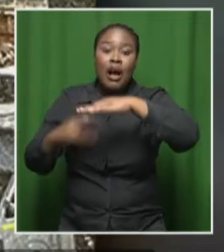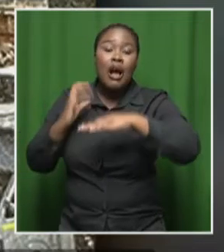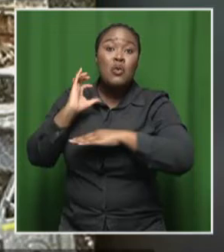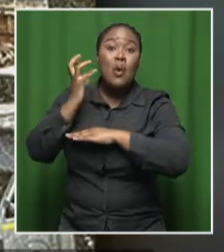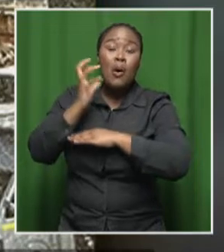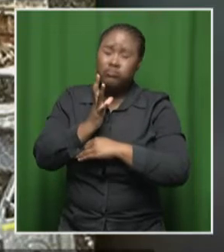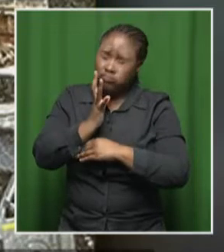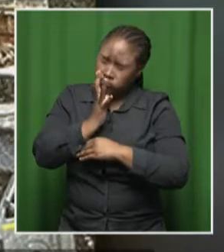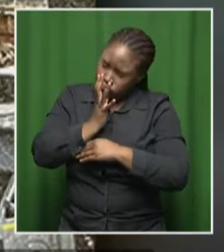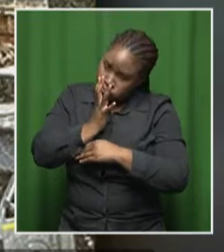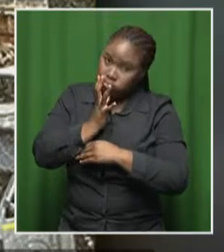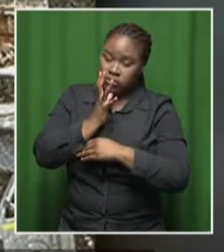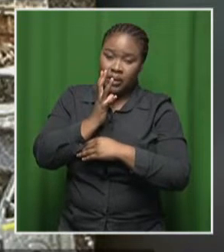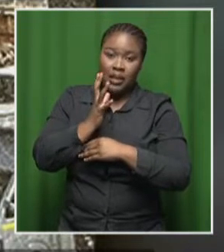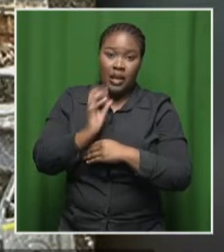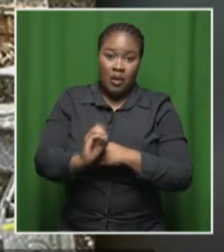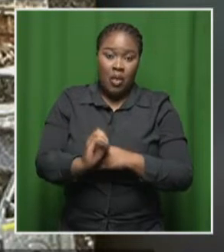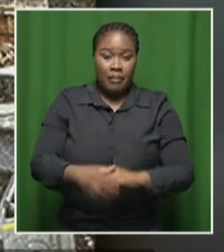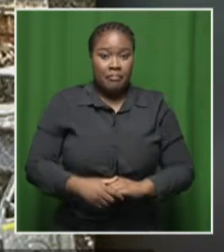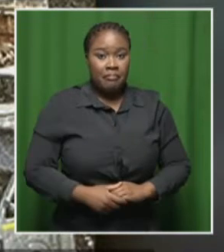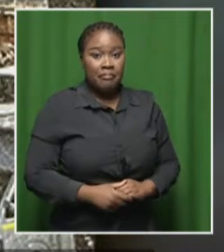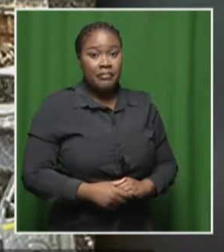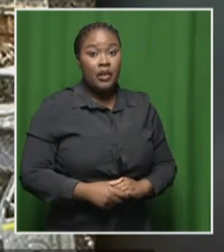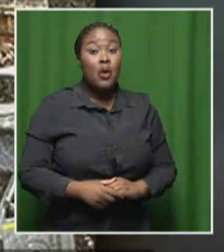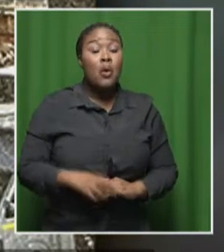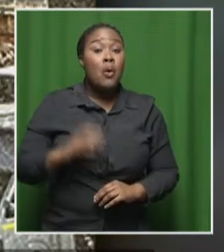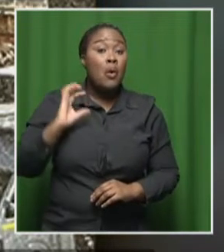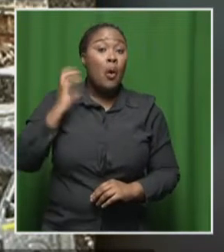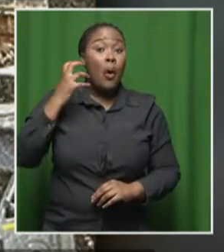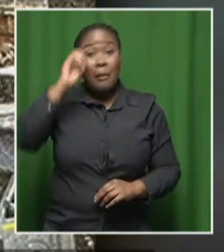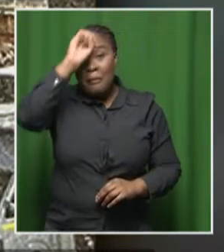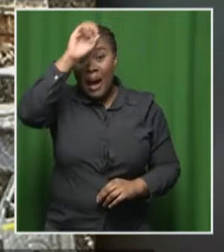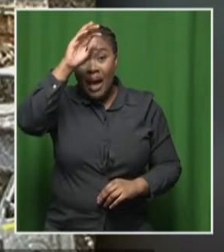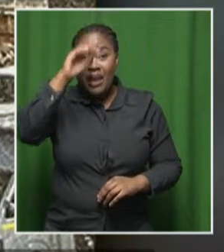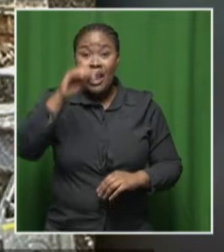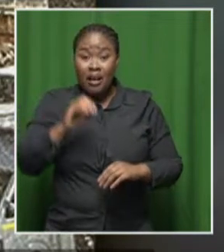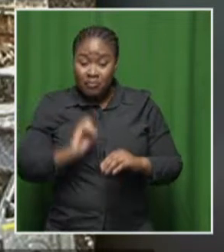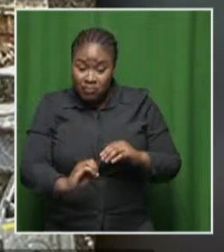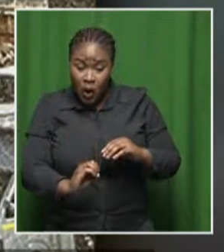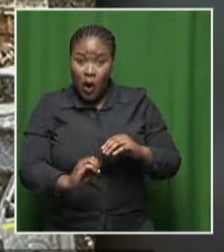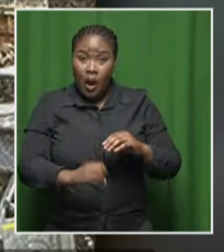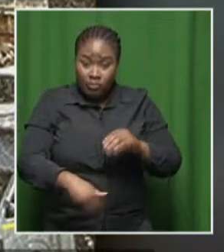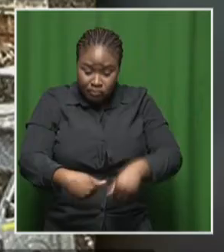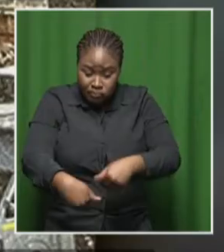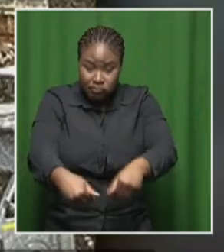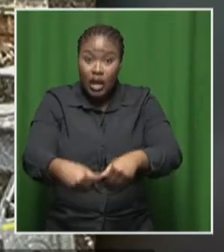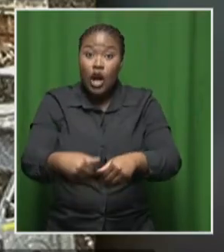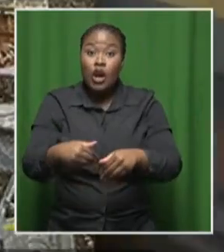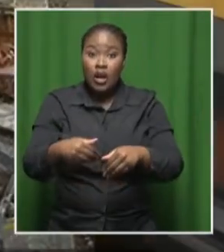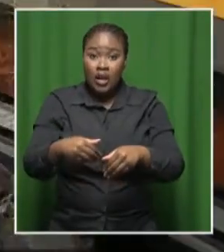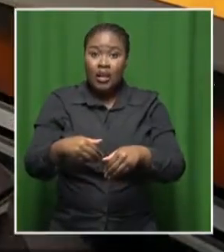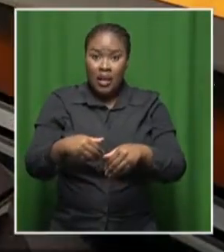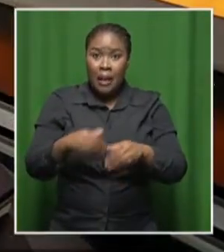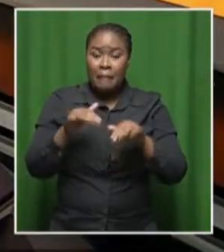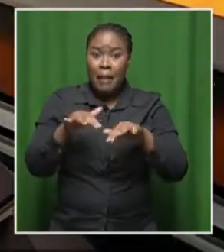know, along the gold mine, there's still gold deposits at road surface level and people